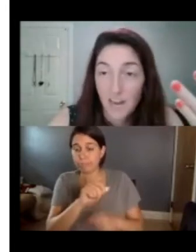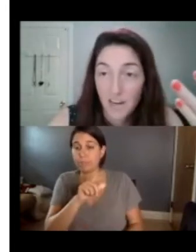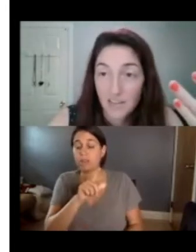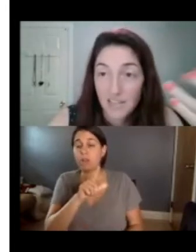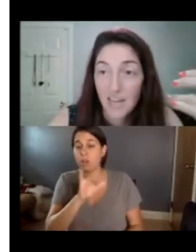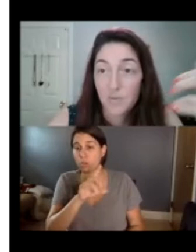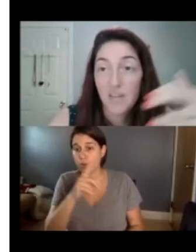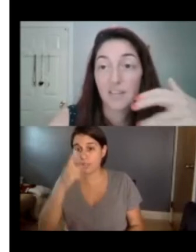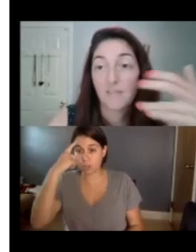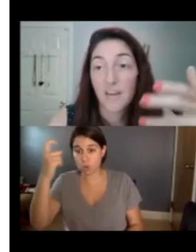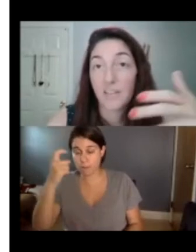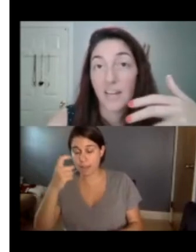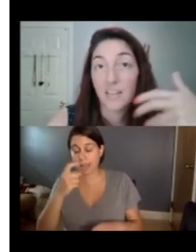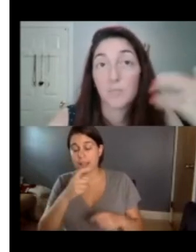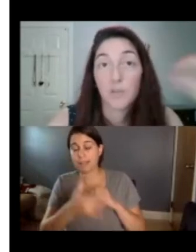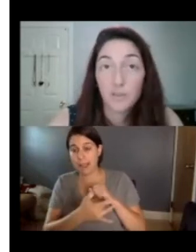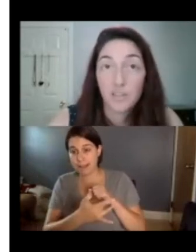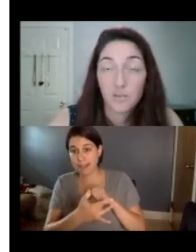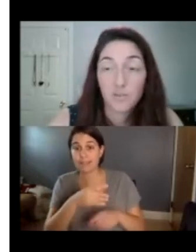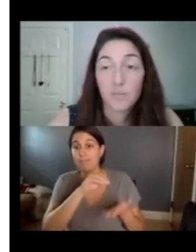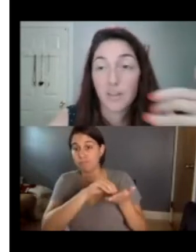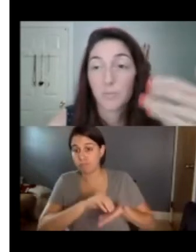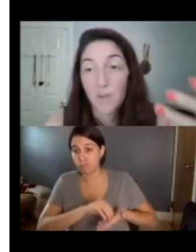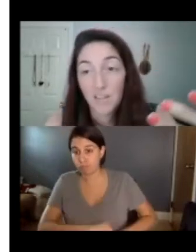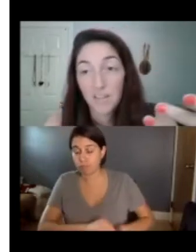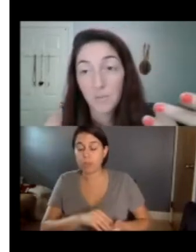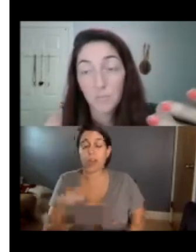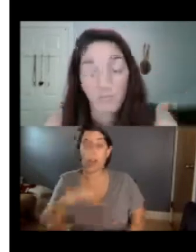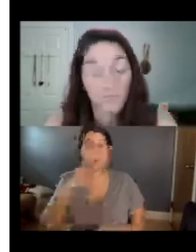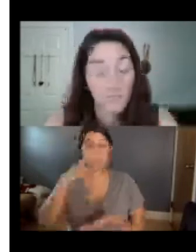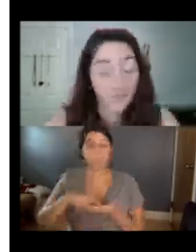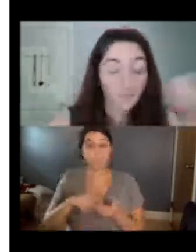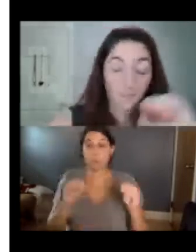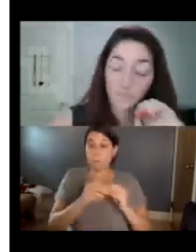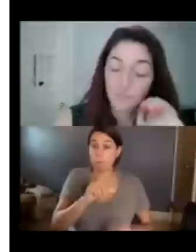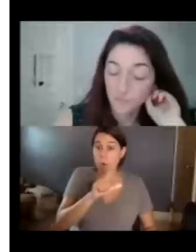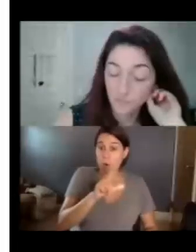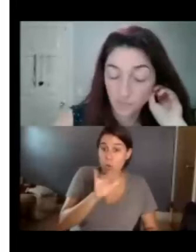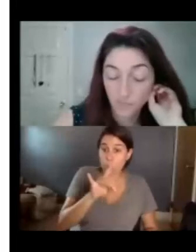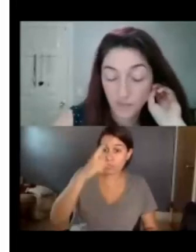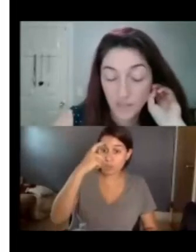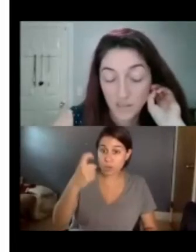and kept diaries. And we basically found that the more lucid your dreams are, the more positive your mood in the morning.